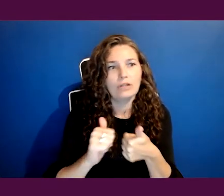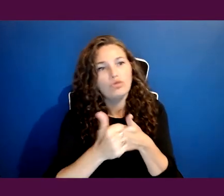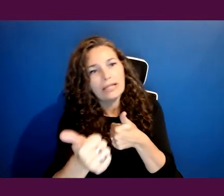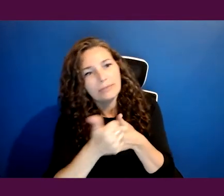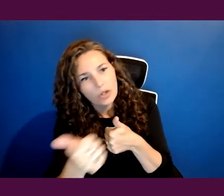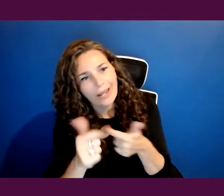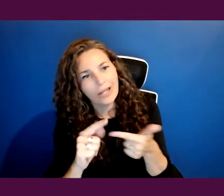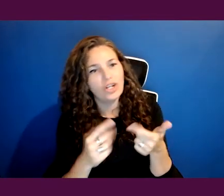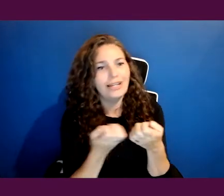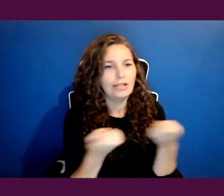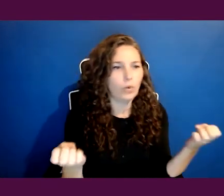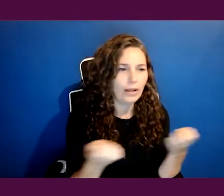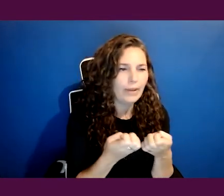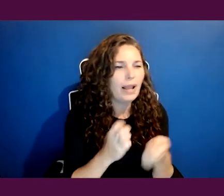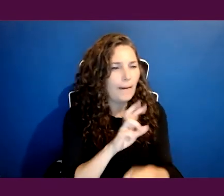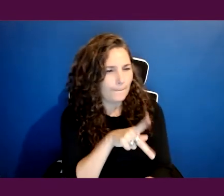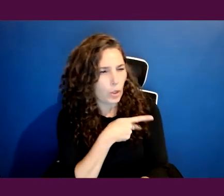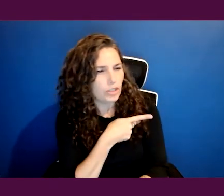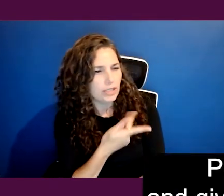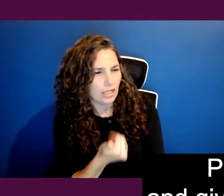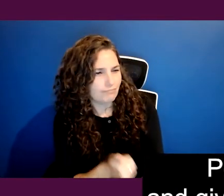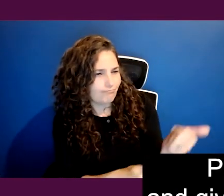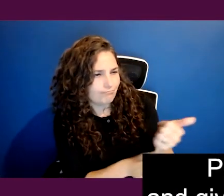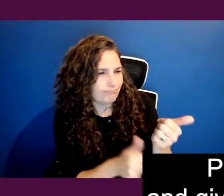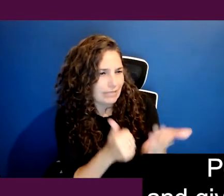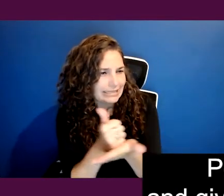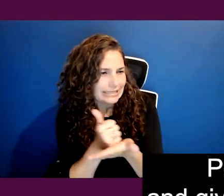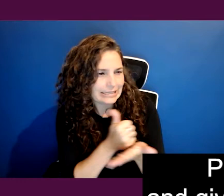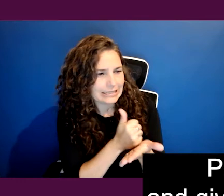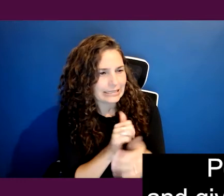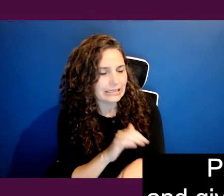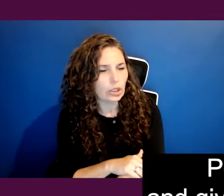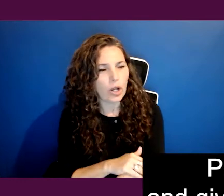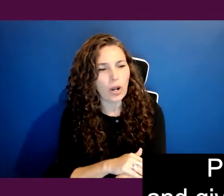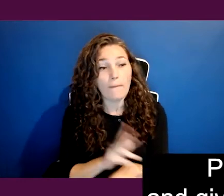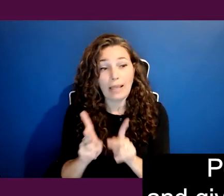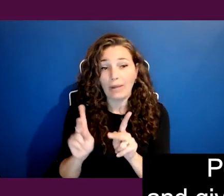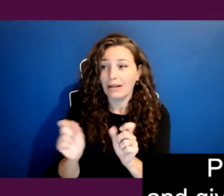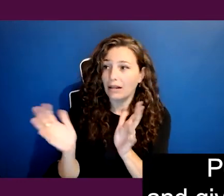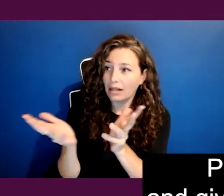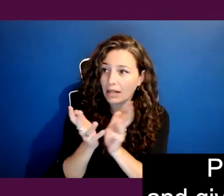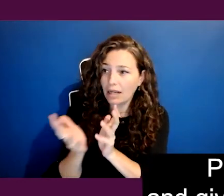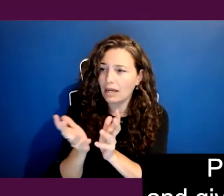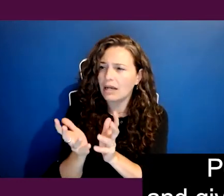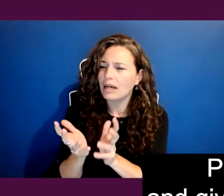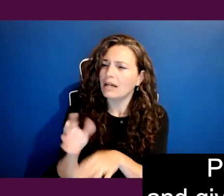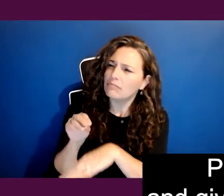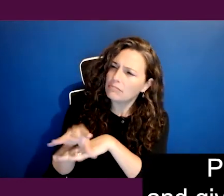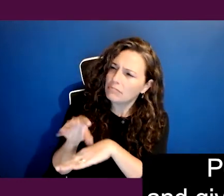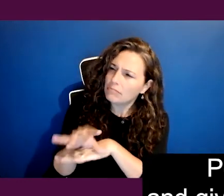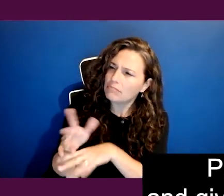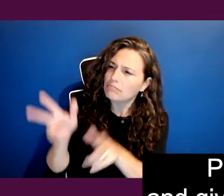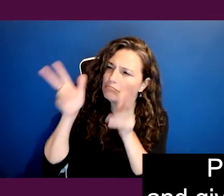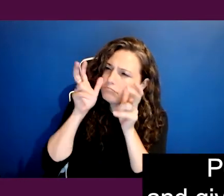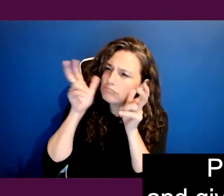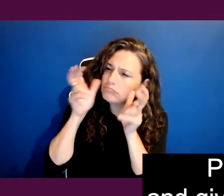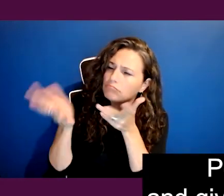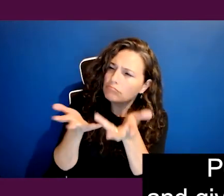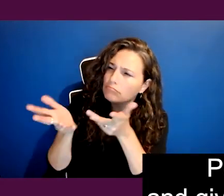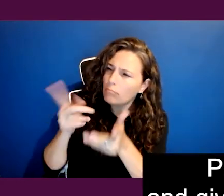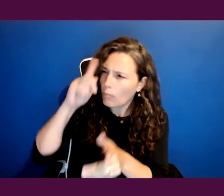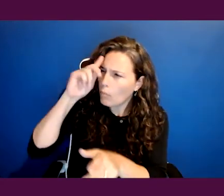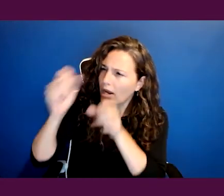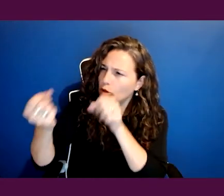equipment, and personal assistance. People can also help you by talking to you and giving advice, listening to you,